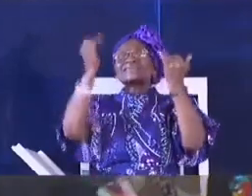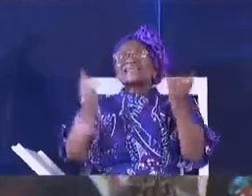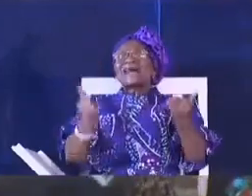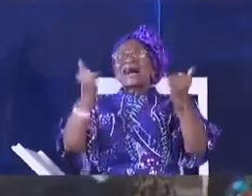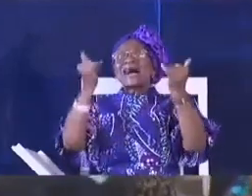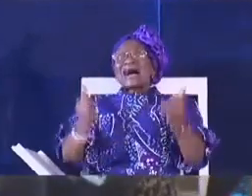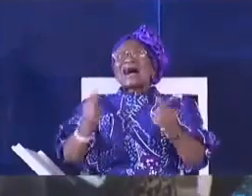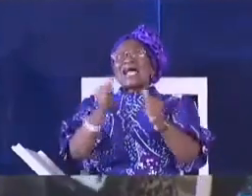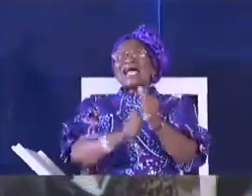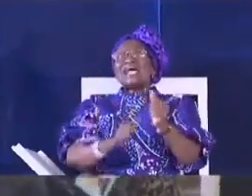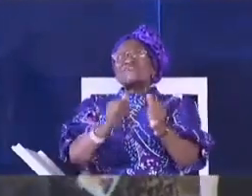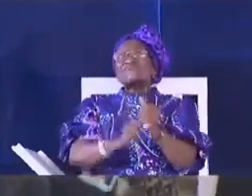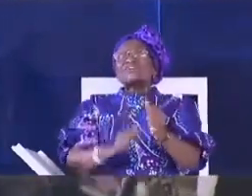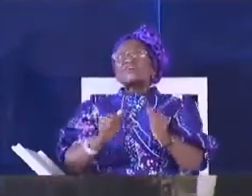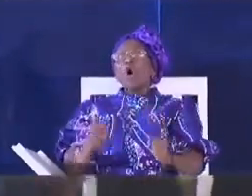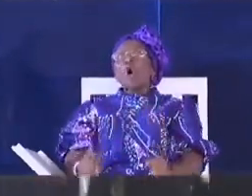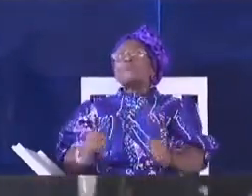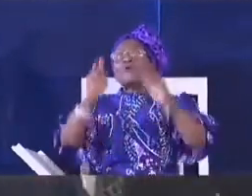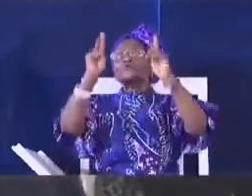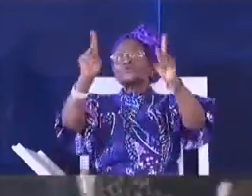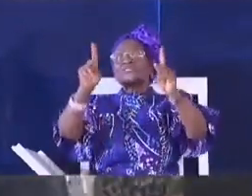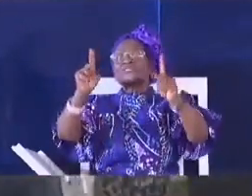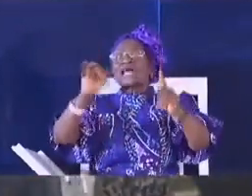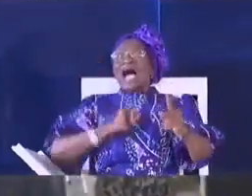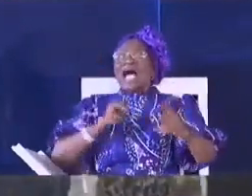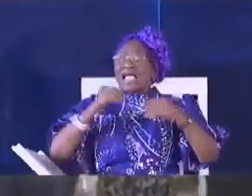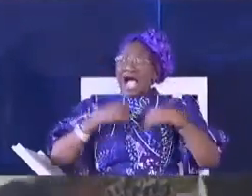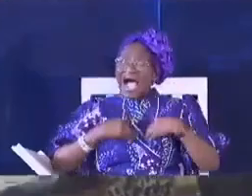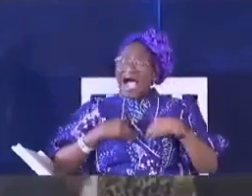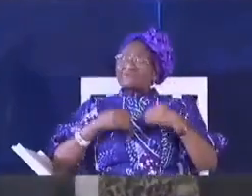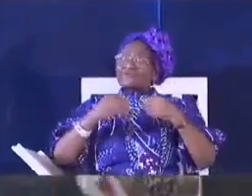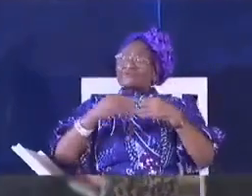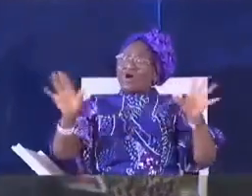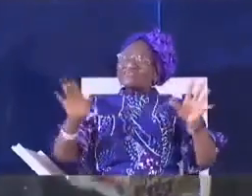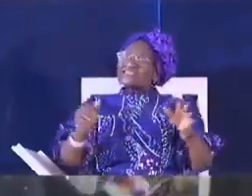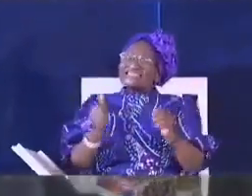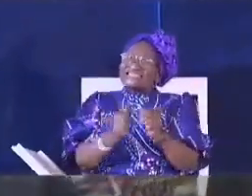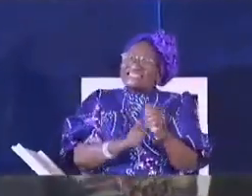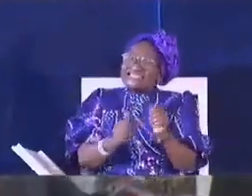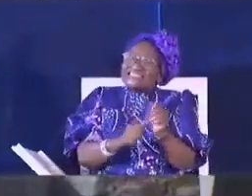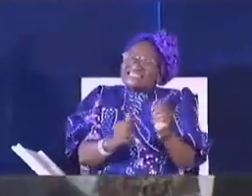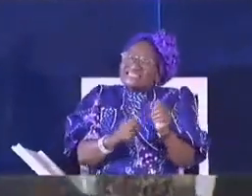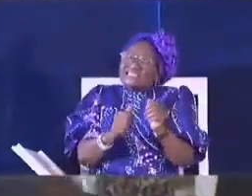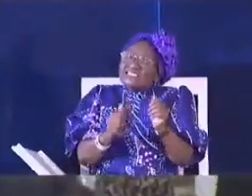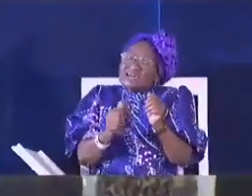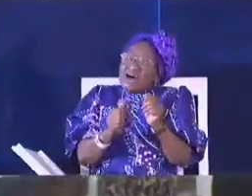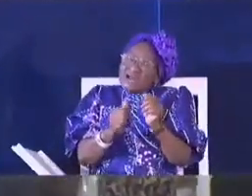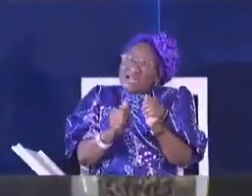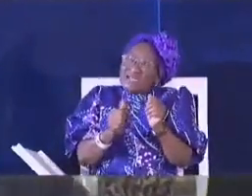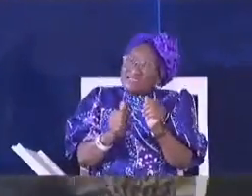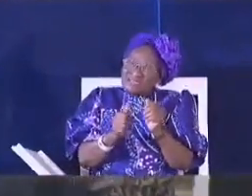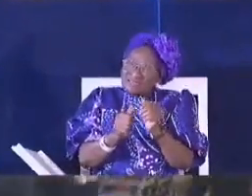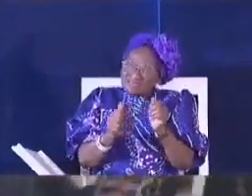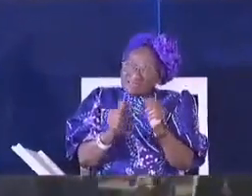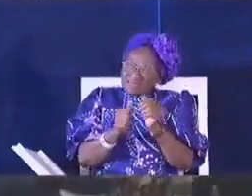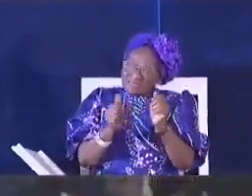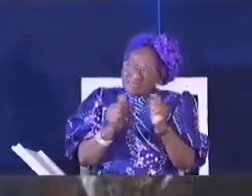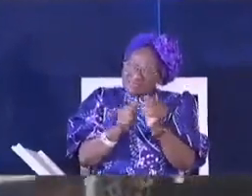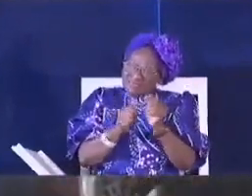Every opportunity I have lost, every dry bone in my life must come back to life.